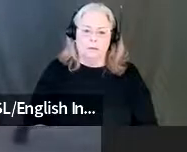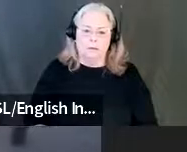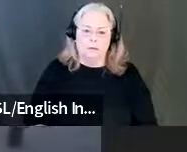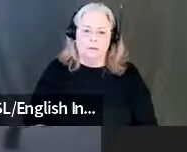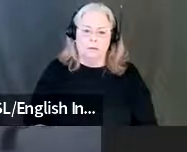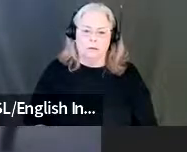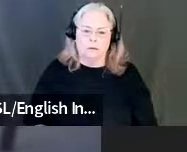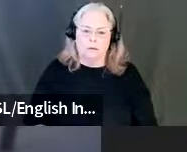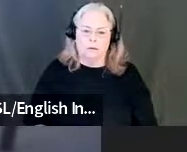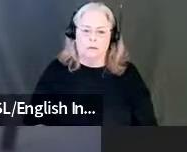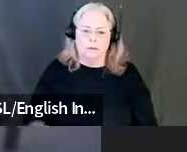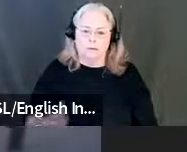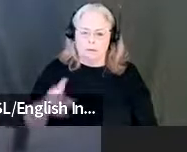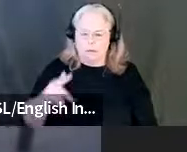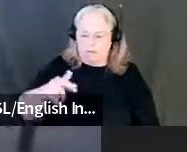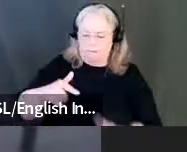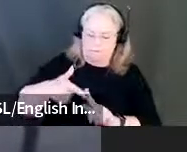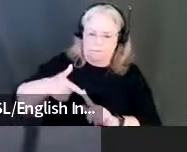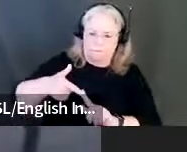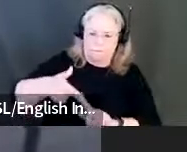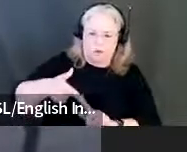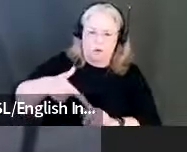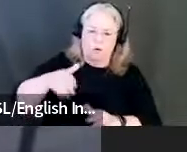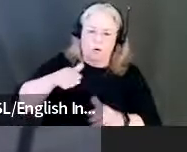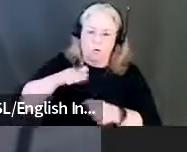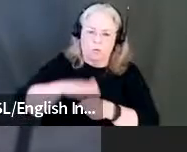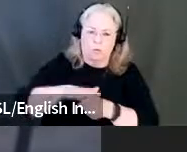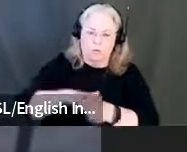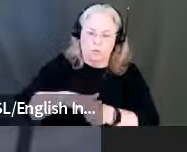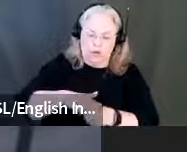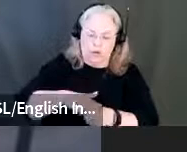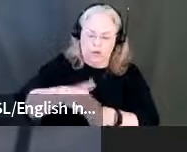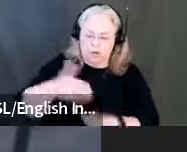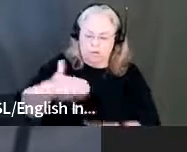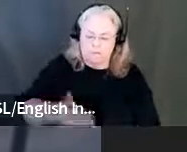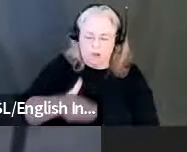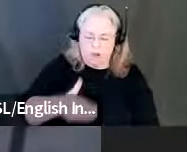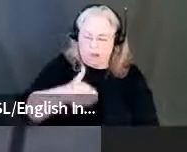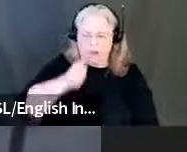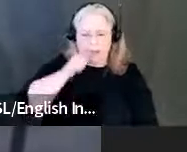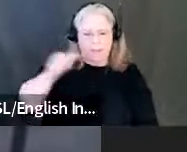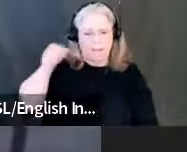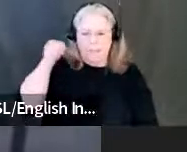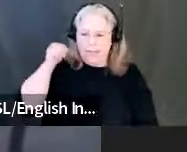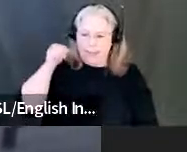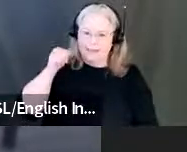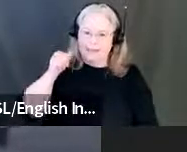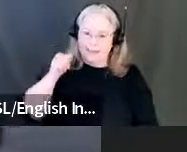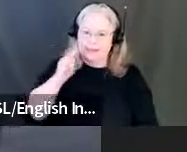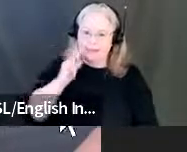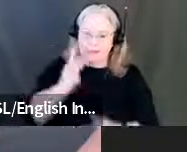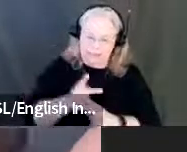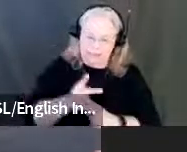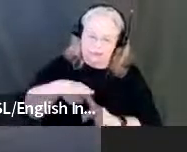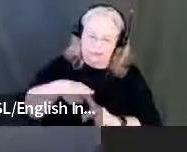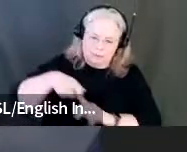So that finger, because I'm putting the pressure up here, not here, not here. So it's just like,